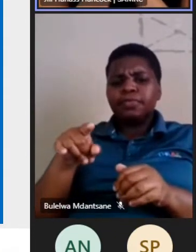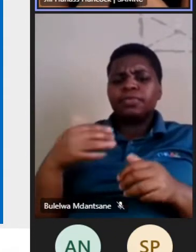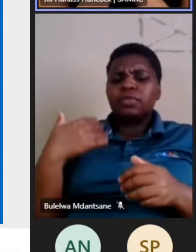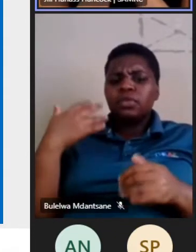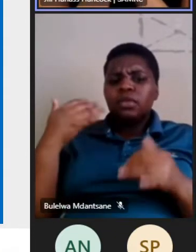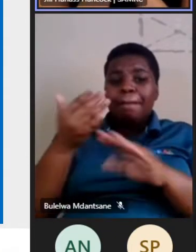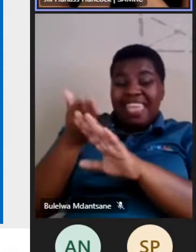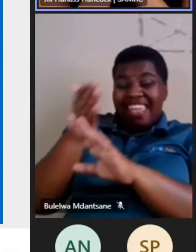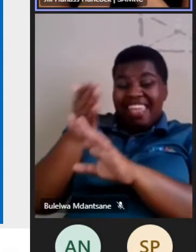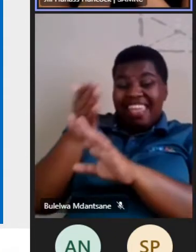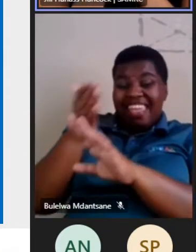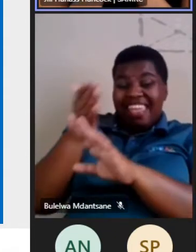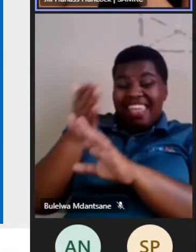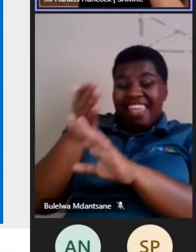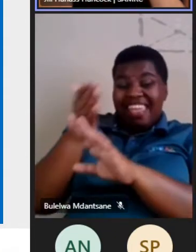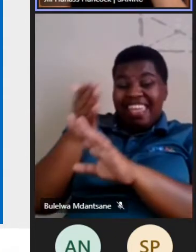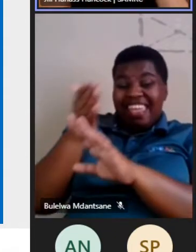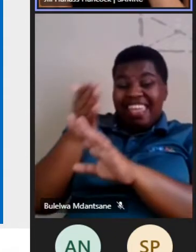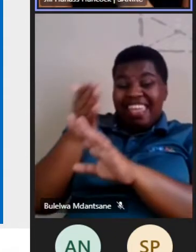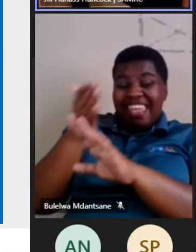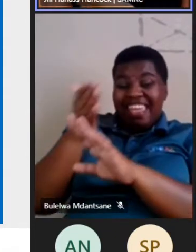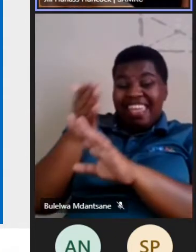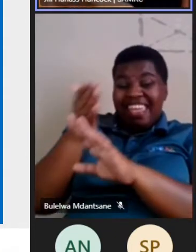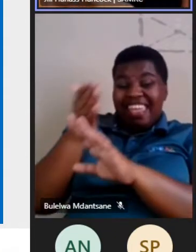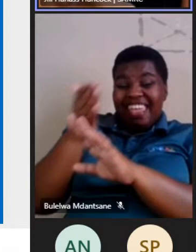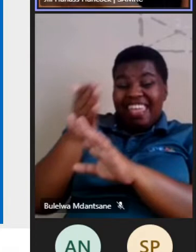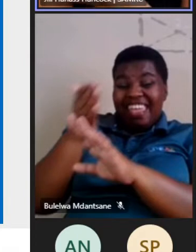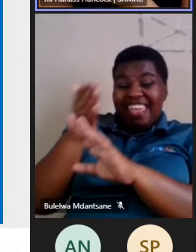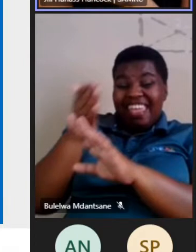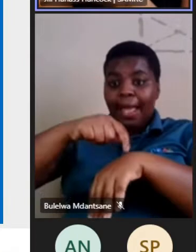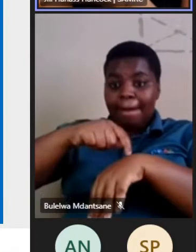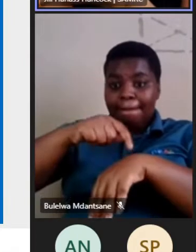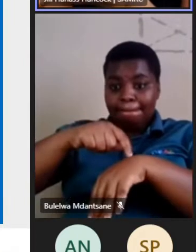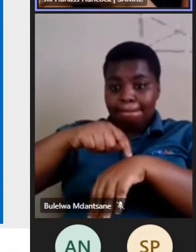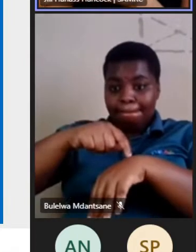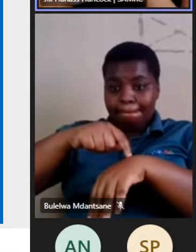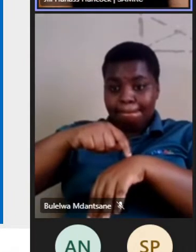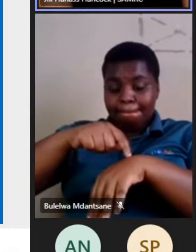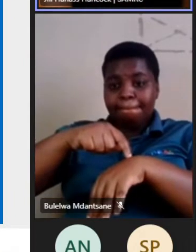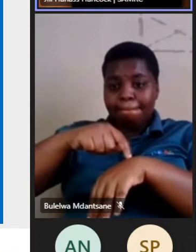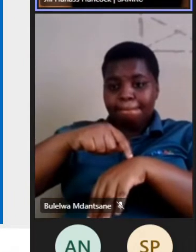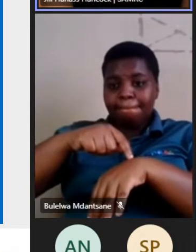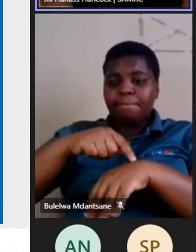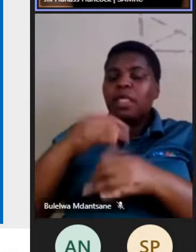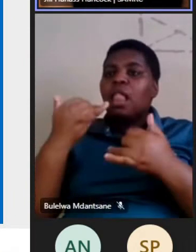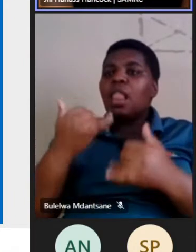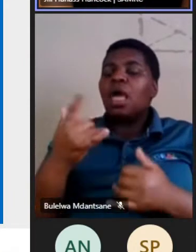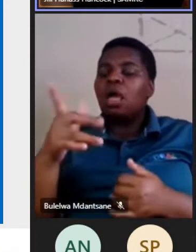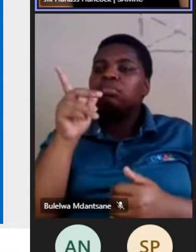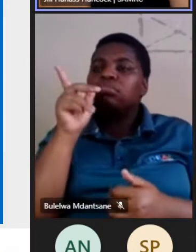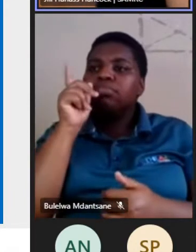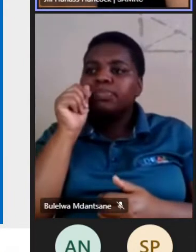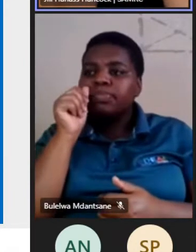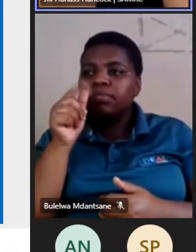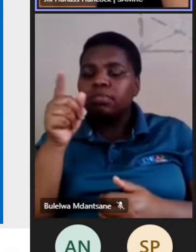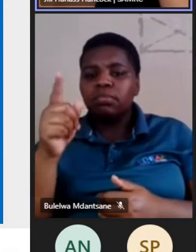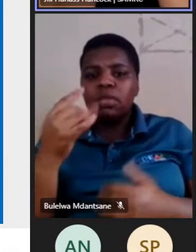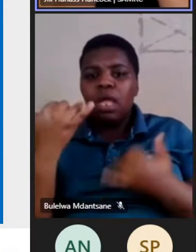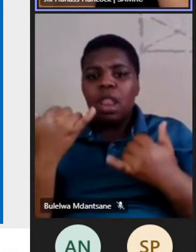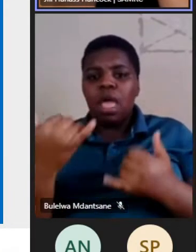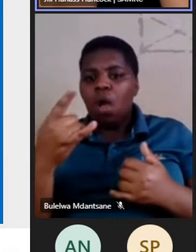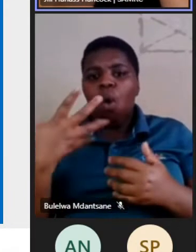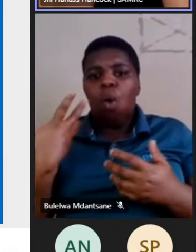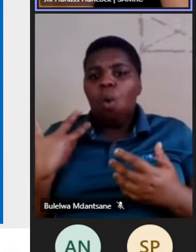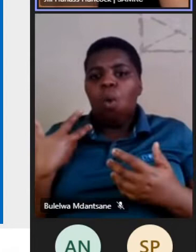lockdown. And then she lets this guy go. And because that is the case, no one afterwards wants to believe her or help her